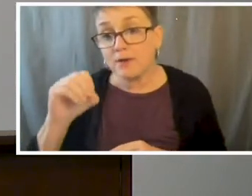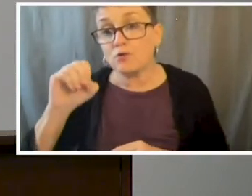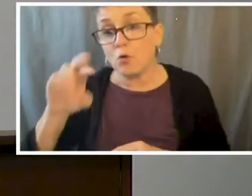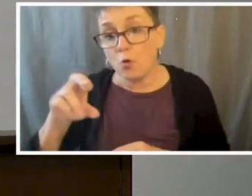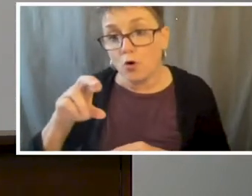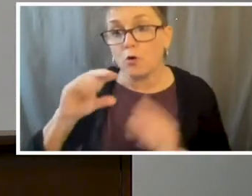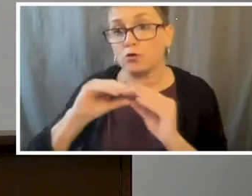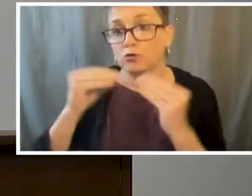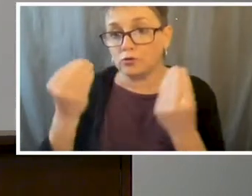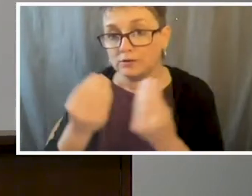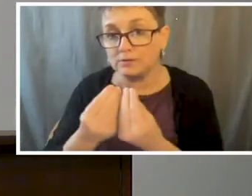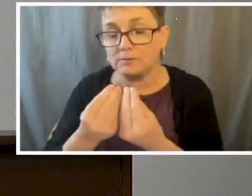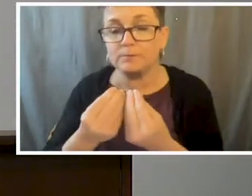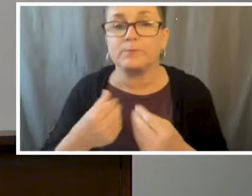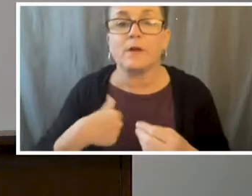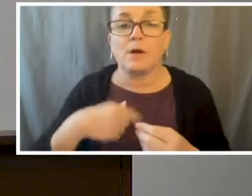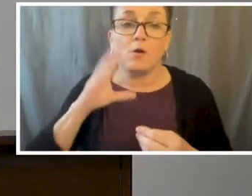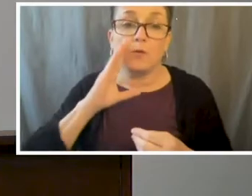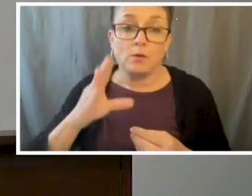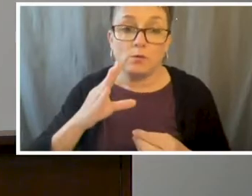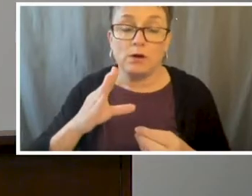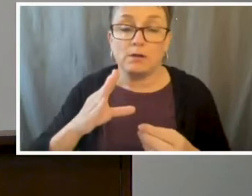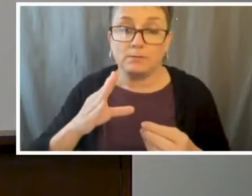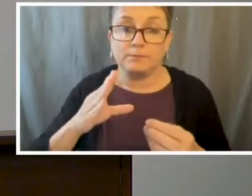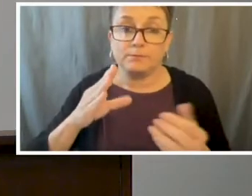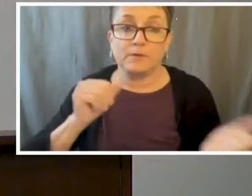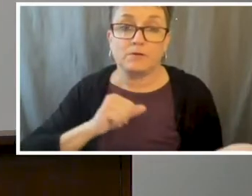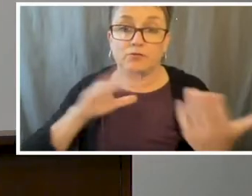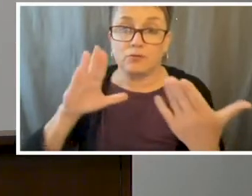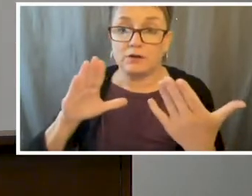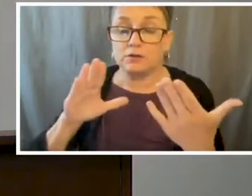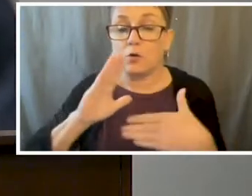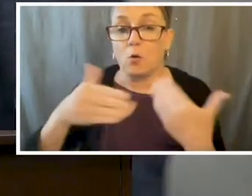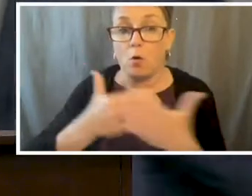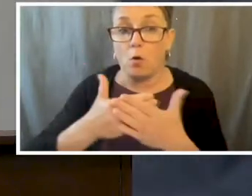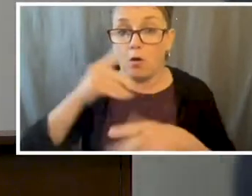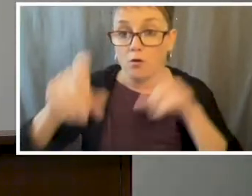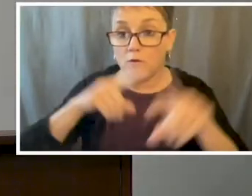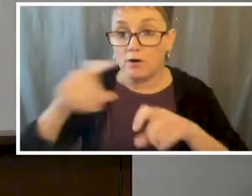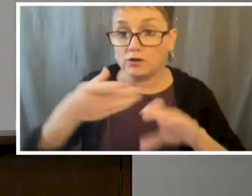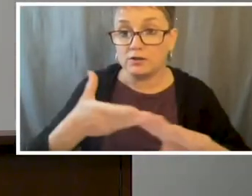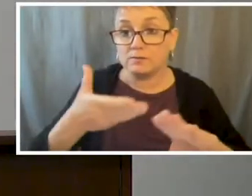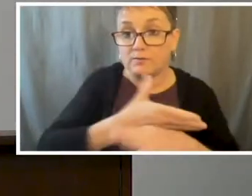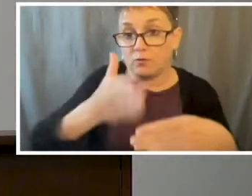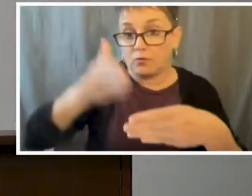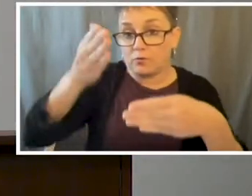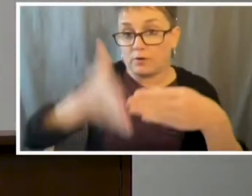questions as before we complete today's forums.